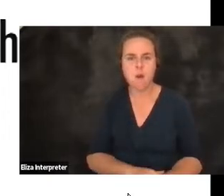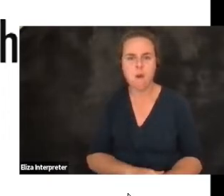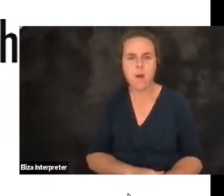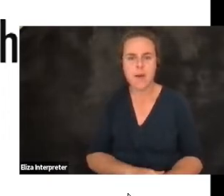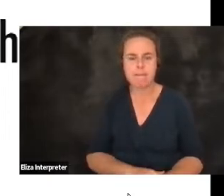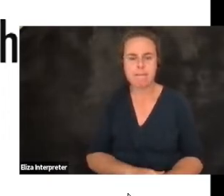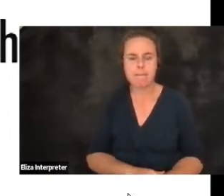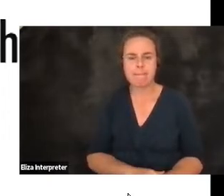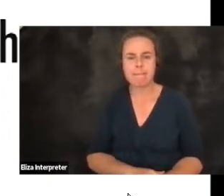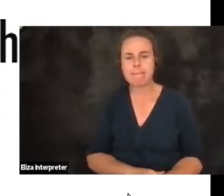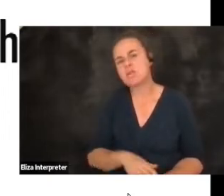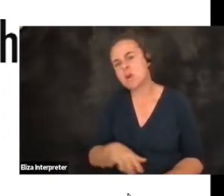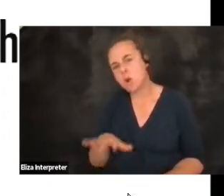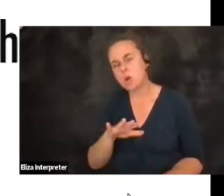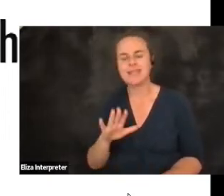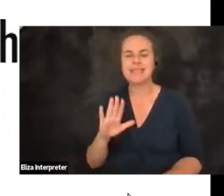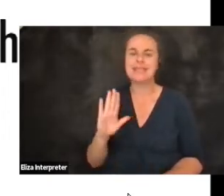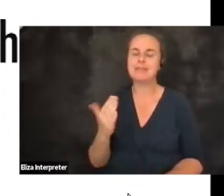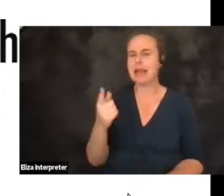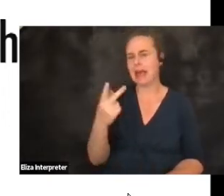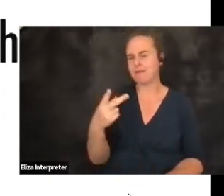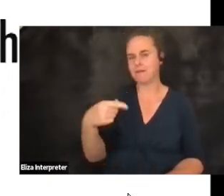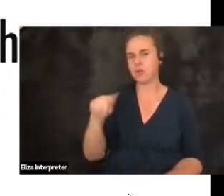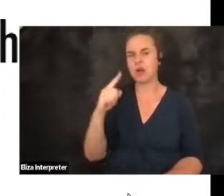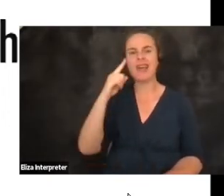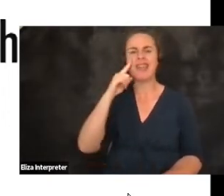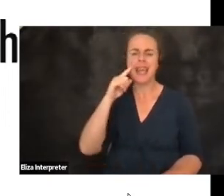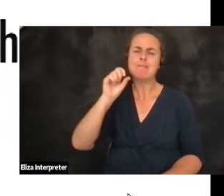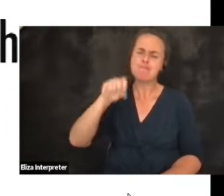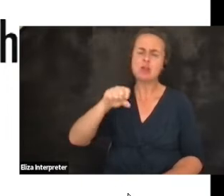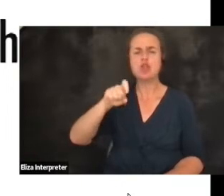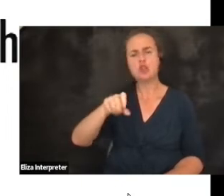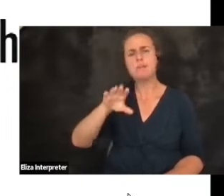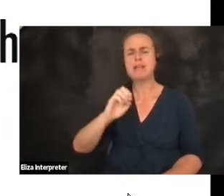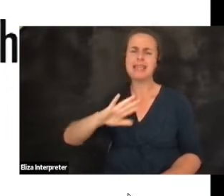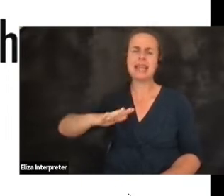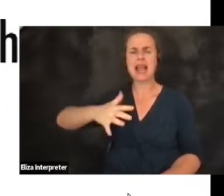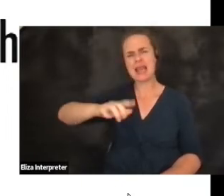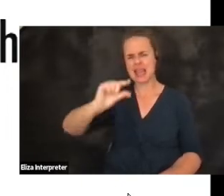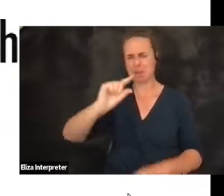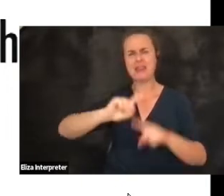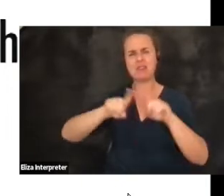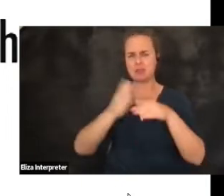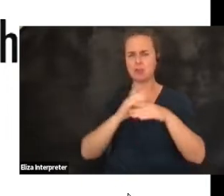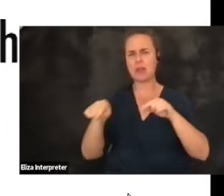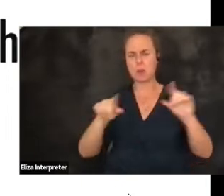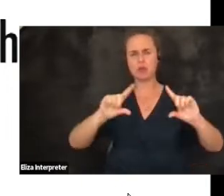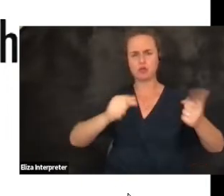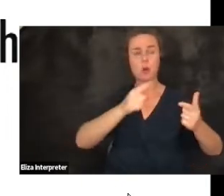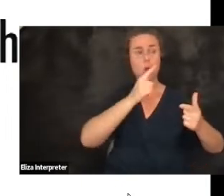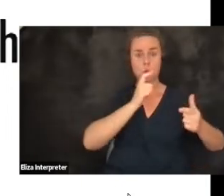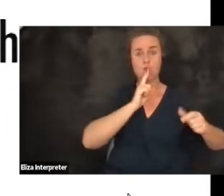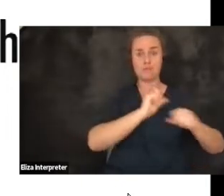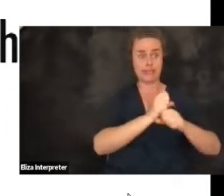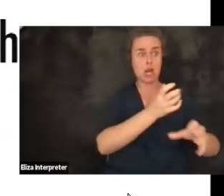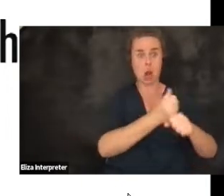At this point, about half the respondents are saying that there were moderate differences. And about a third of respondents are saying that there